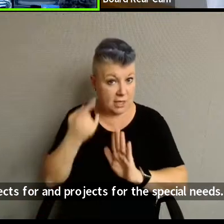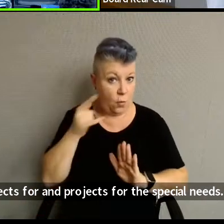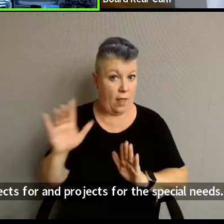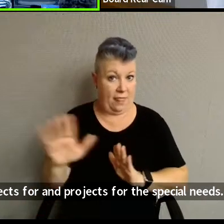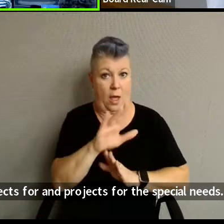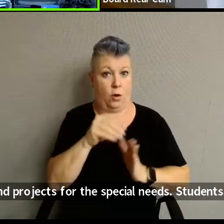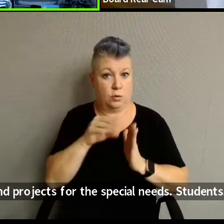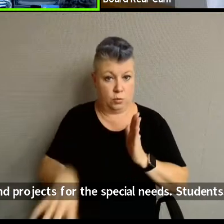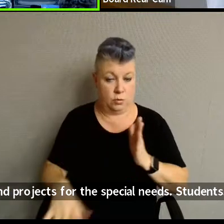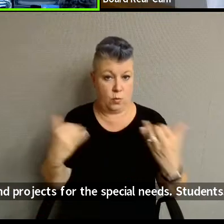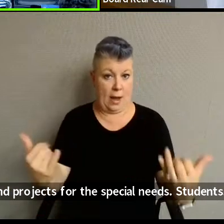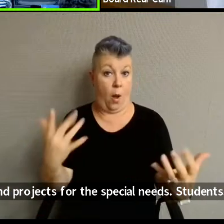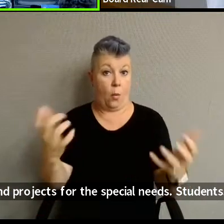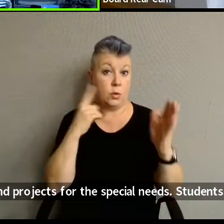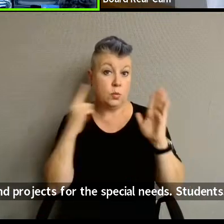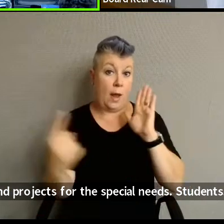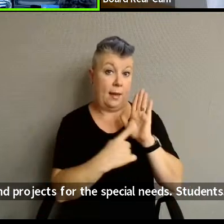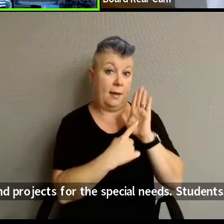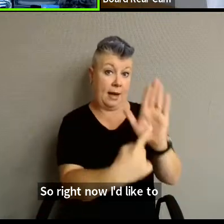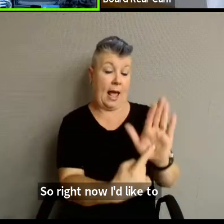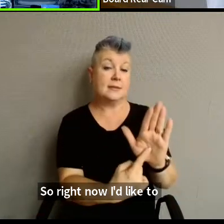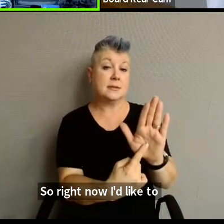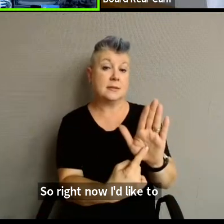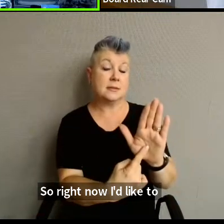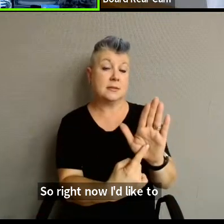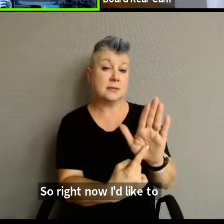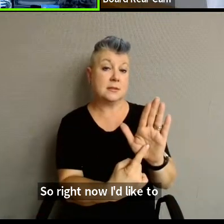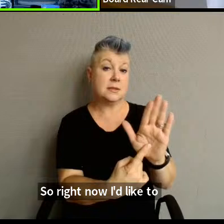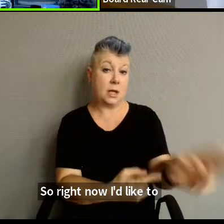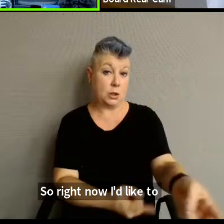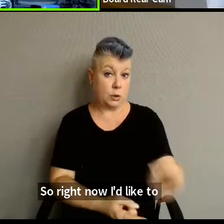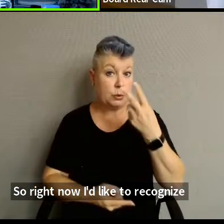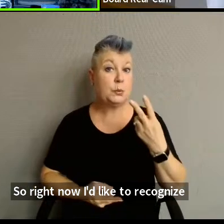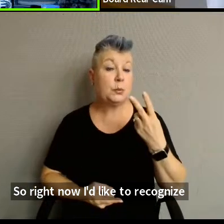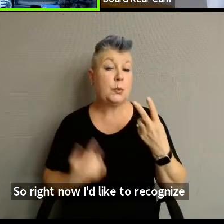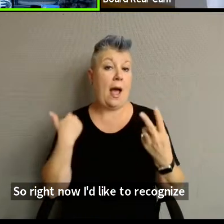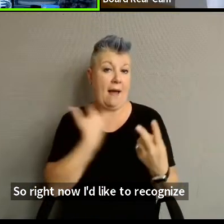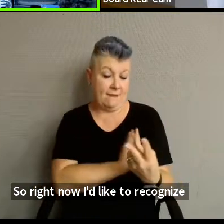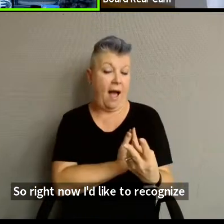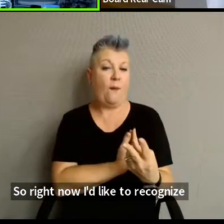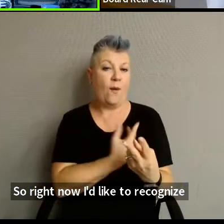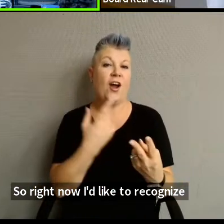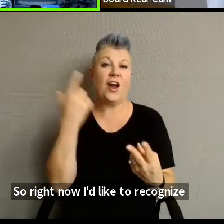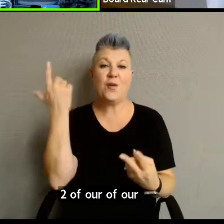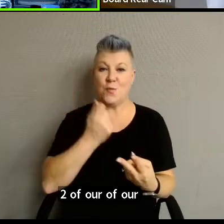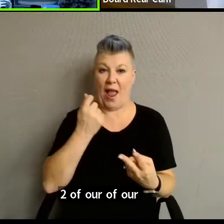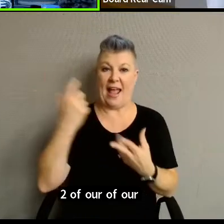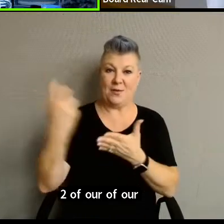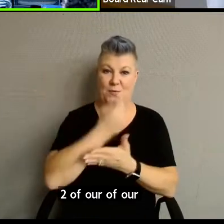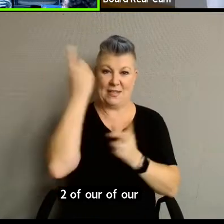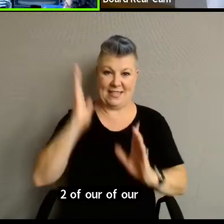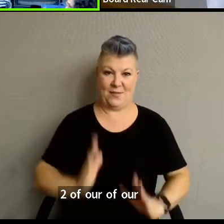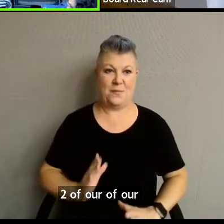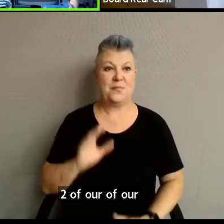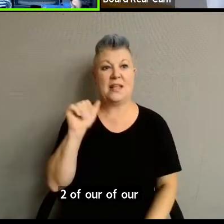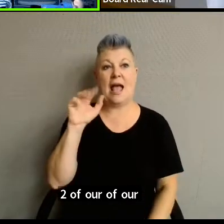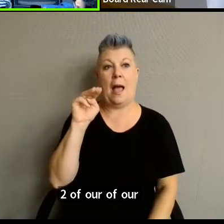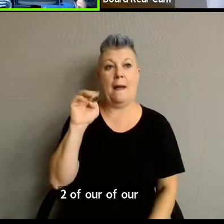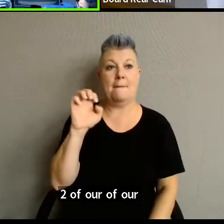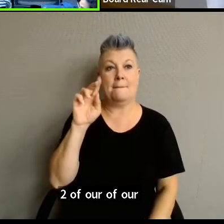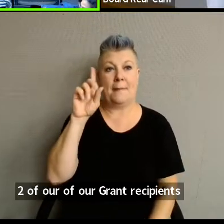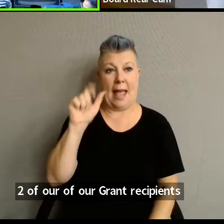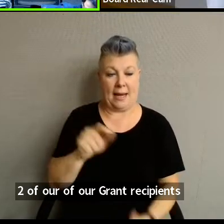to recognize 2 of our grant recipients, Amanda Wise and